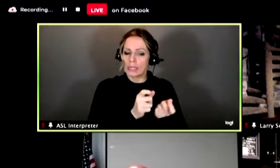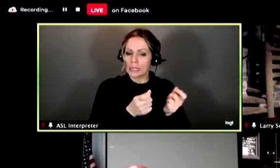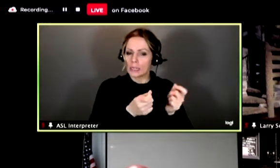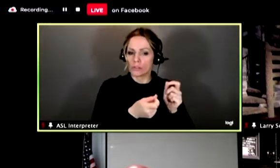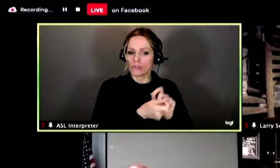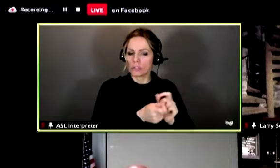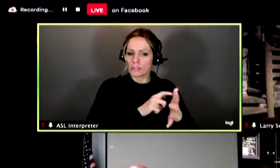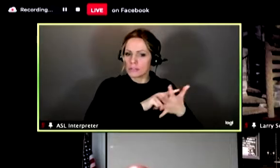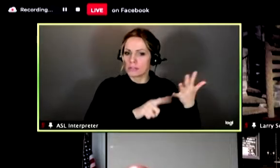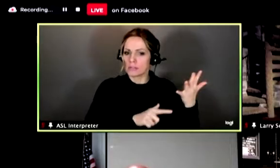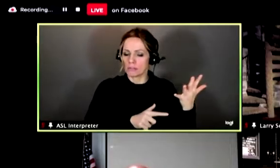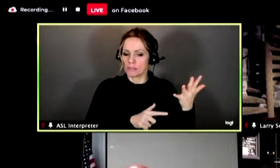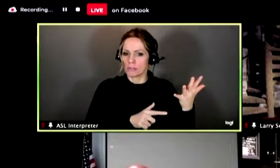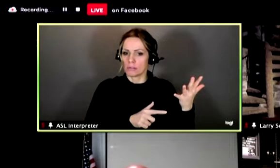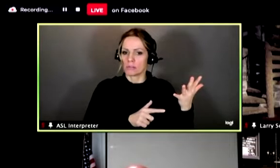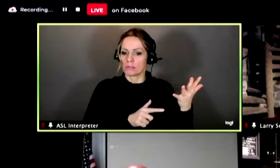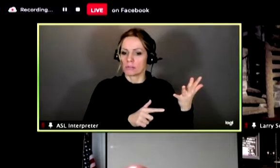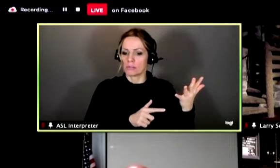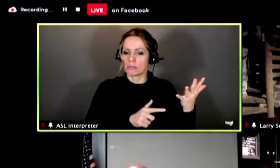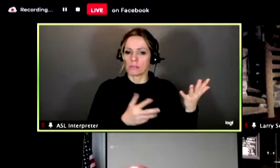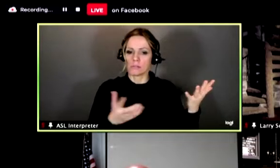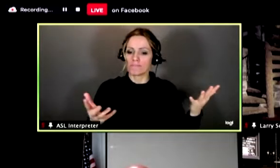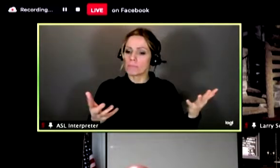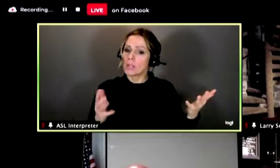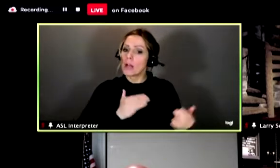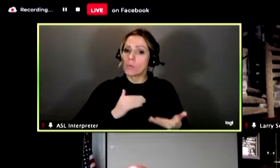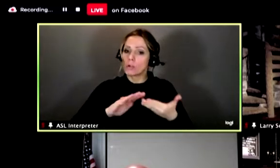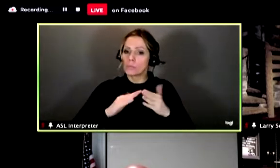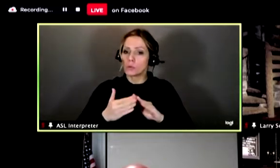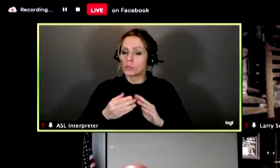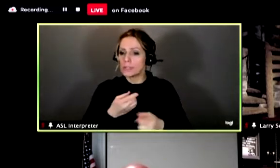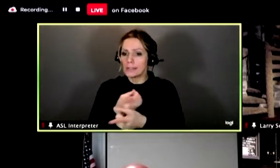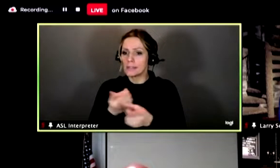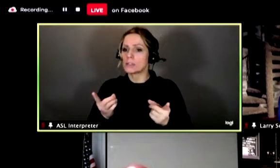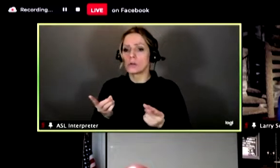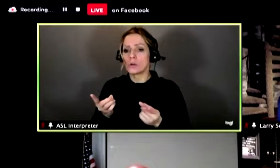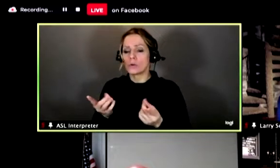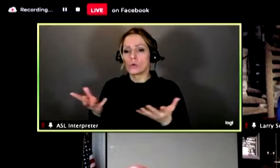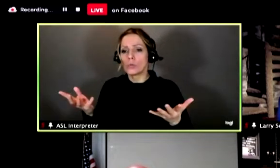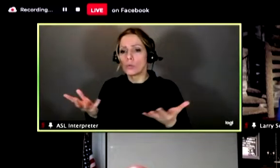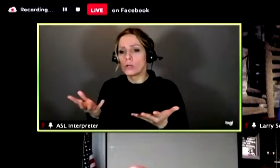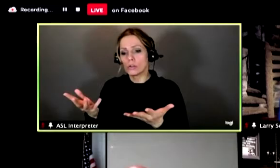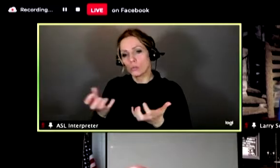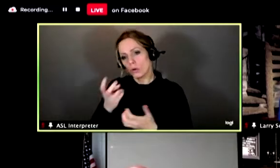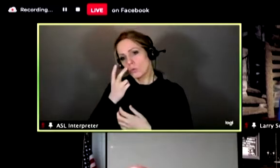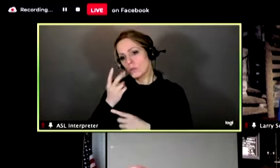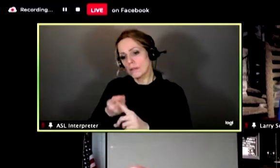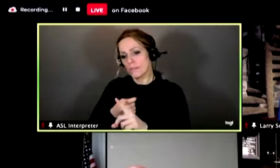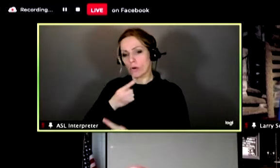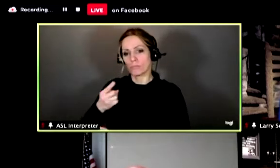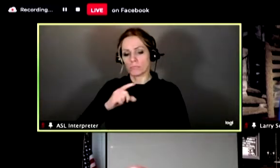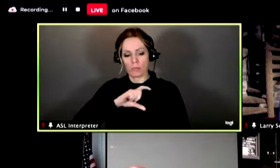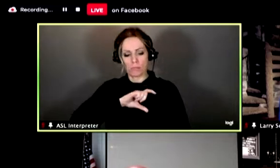what our community would like to see from their police department. And I sit here as the chief